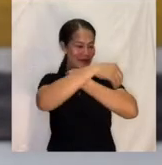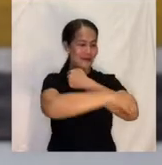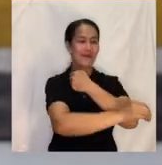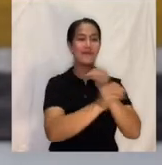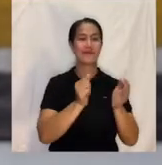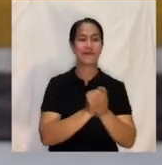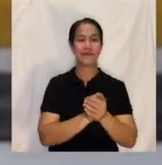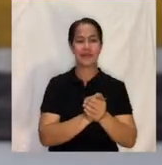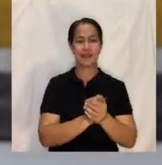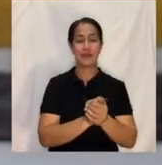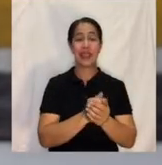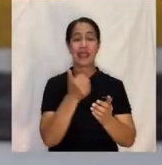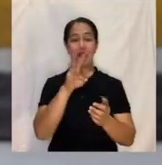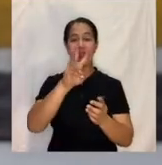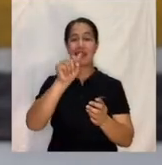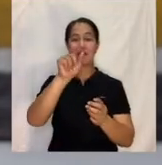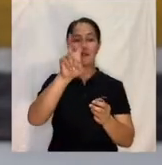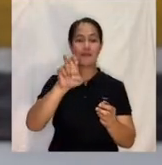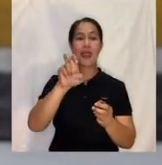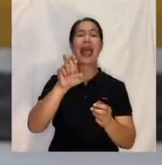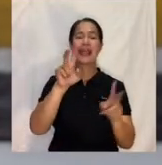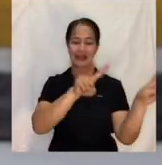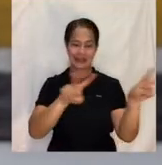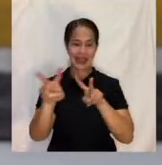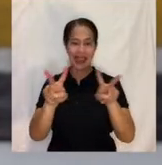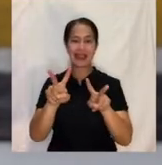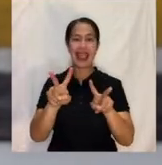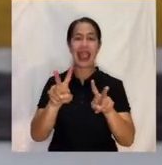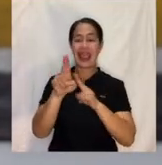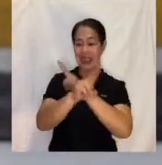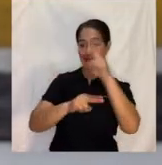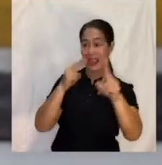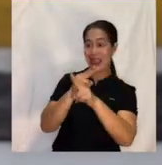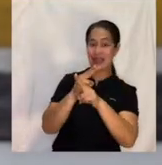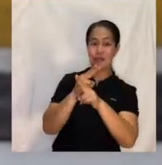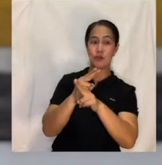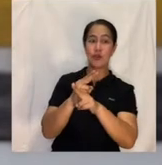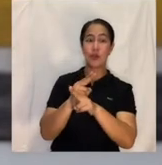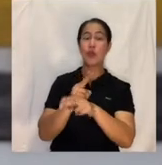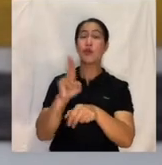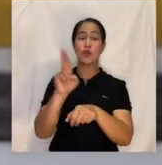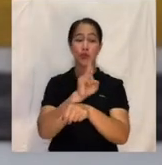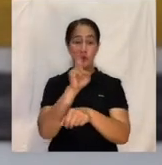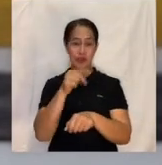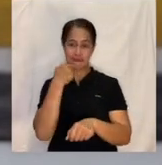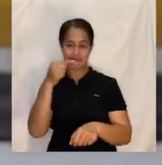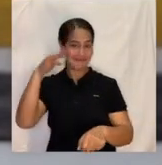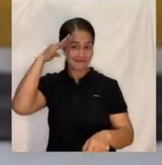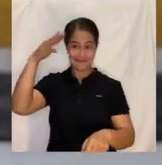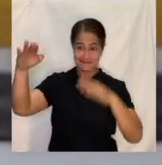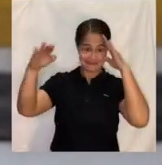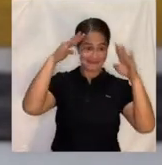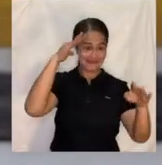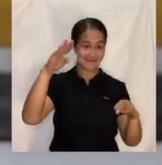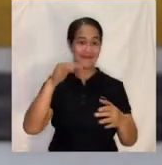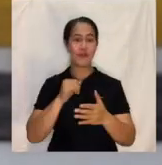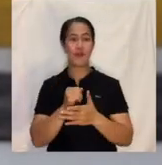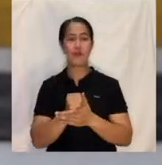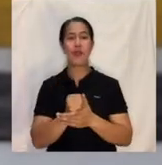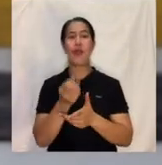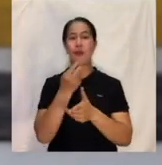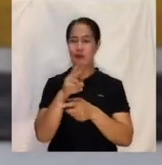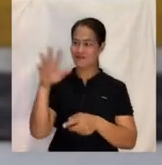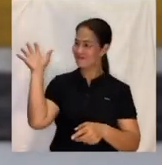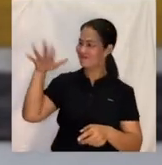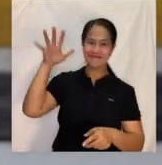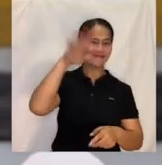shore. And wave as a verb is a hand gesture used for saying hi, hello,